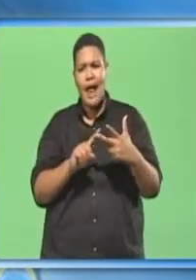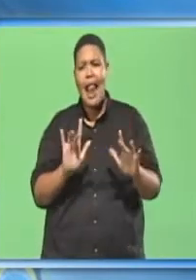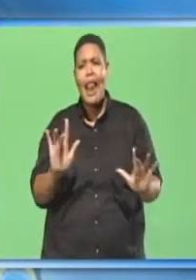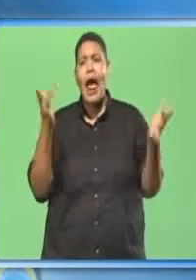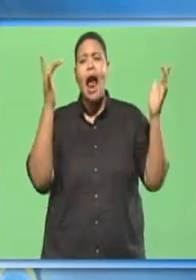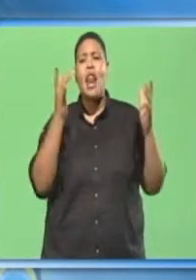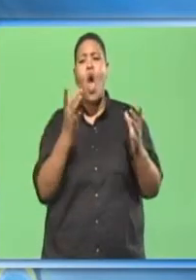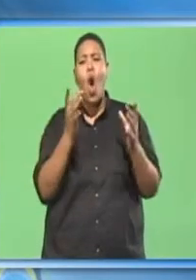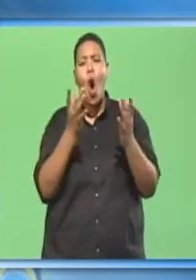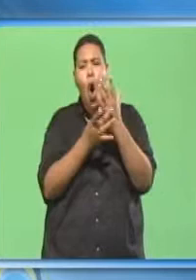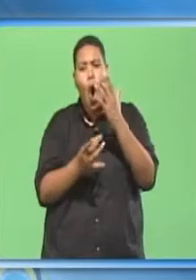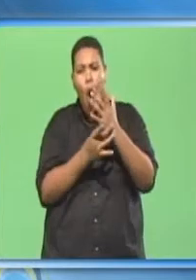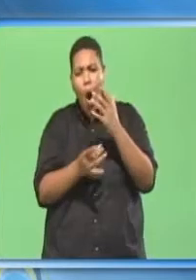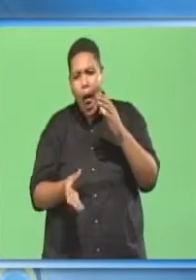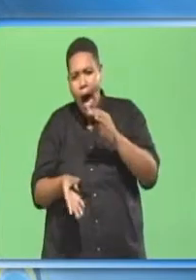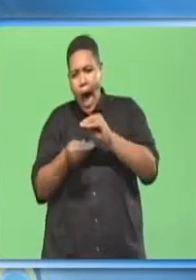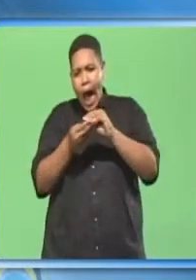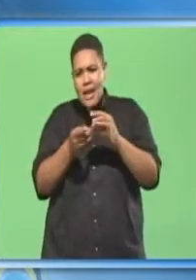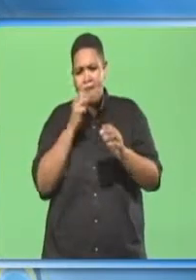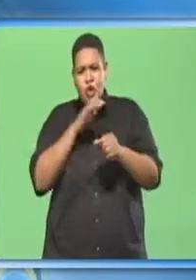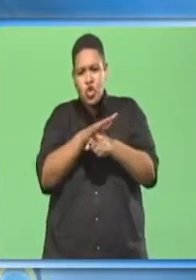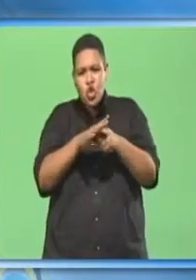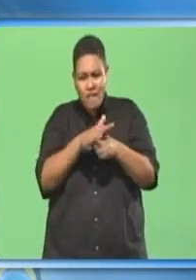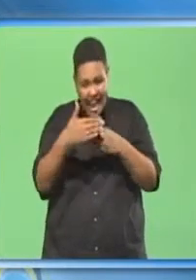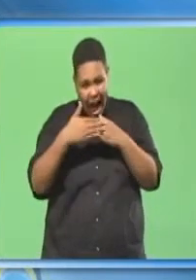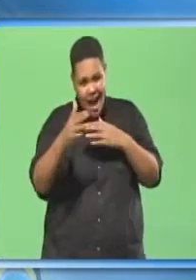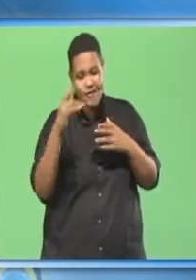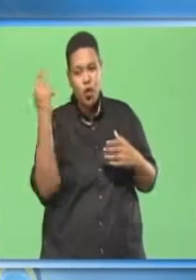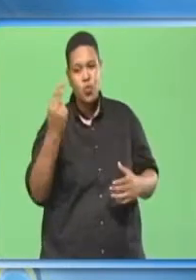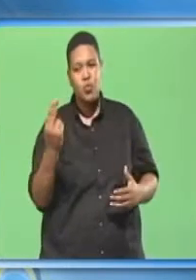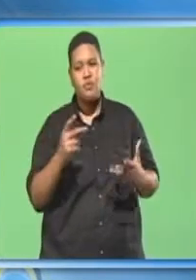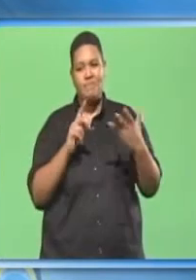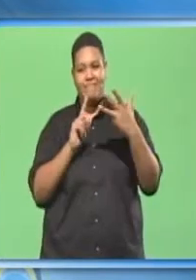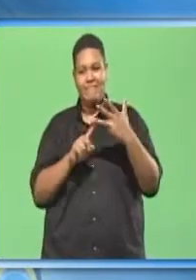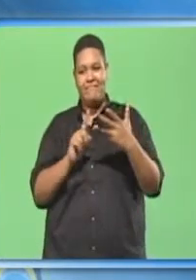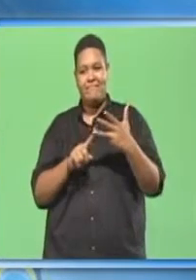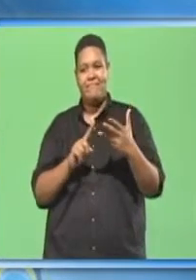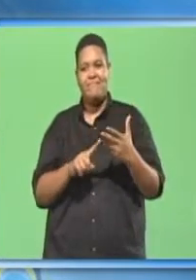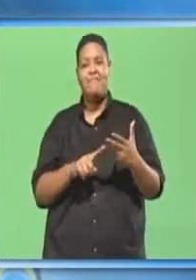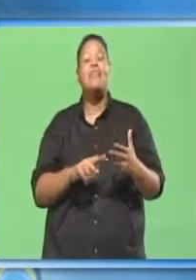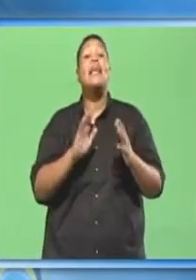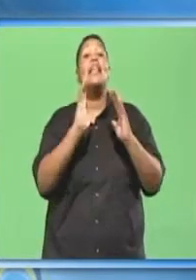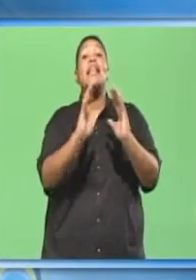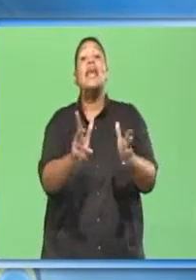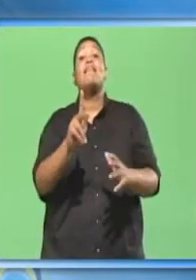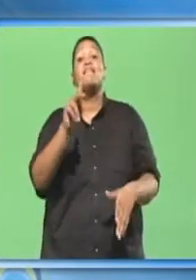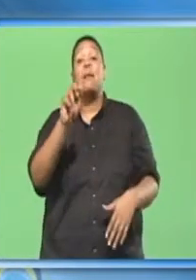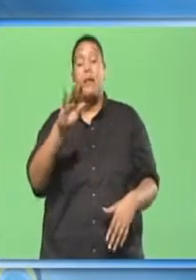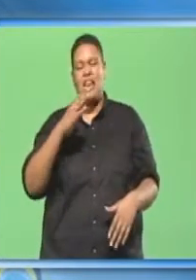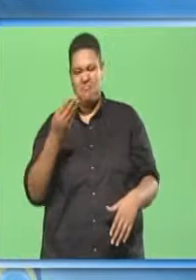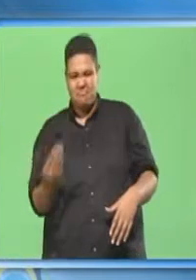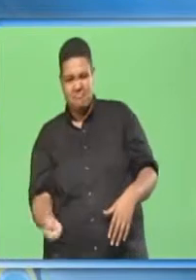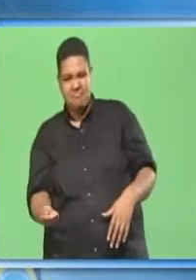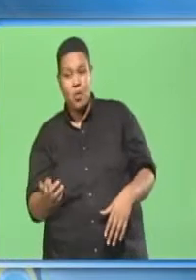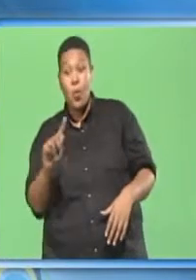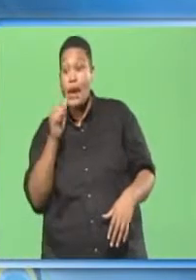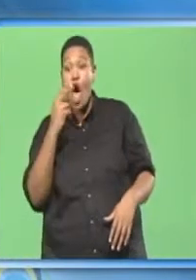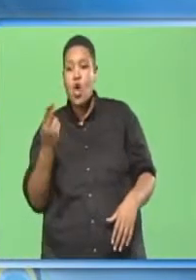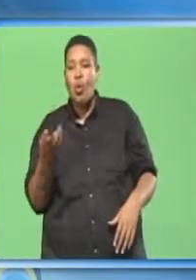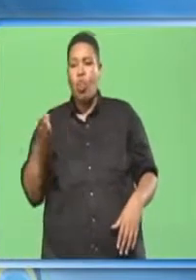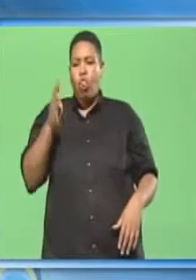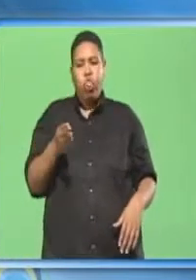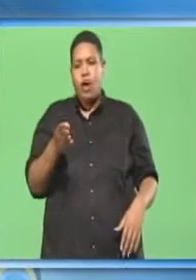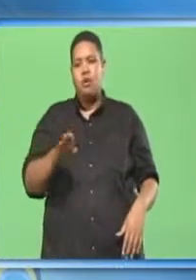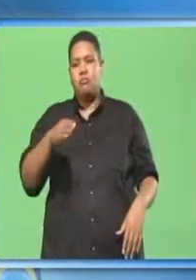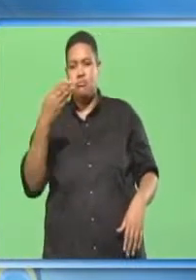oil the working surfaces of planes after use. 4. Rest the plane on its side when not in use to protect